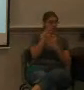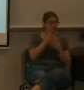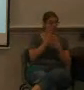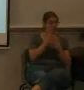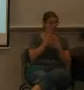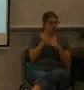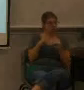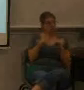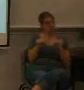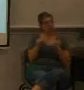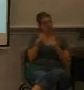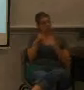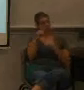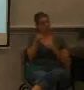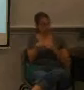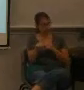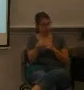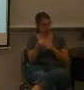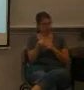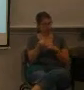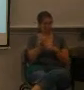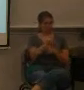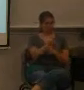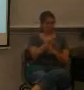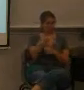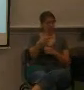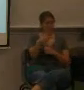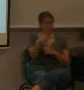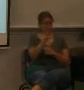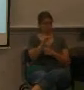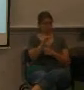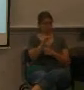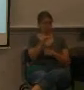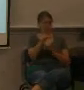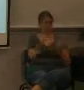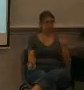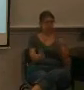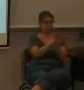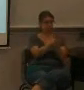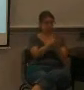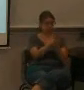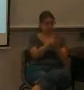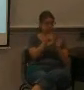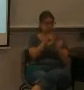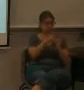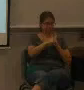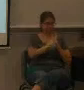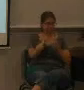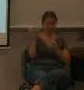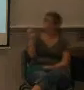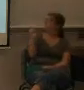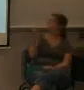than the supply is. And nitrogen and phosphorus truly pop out there.